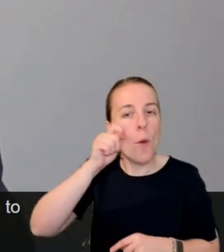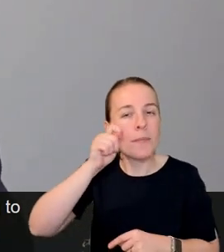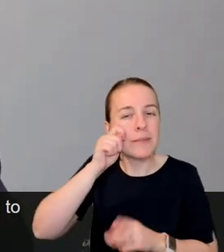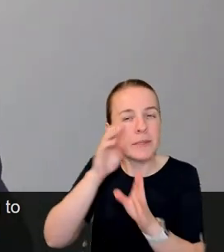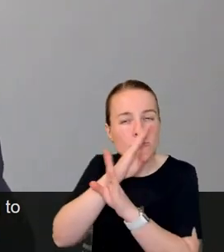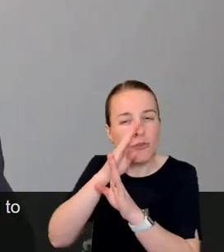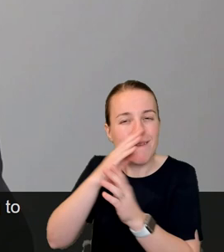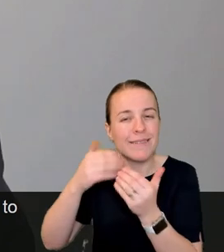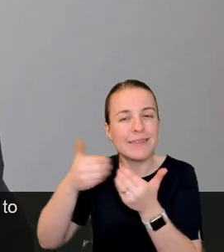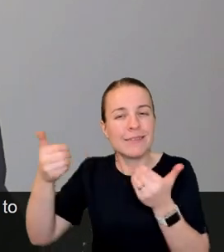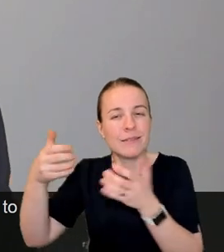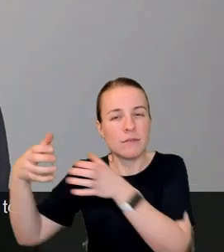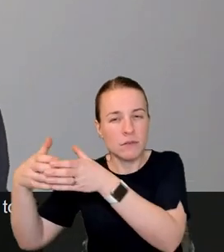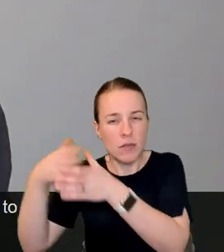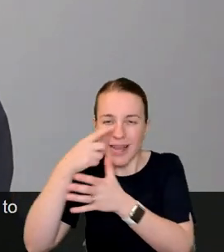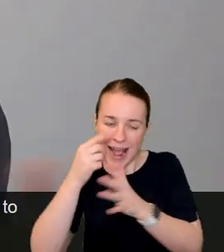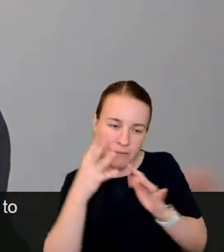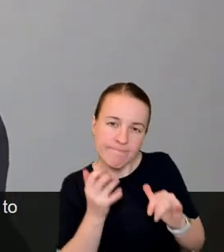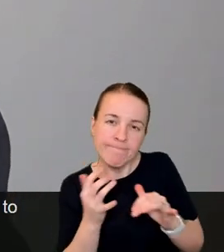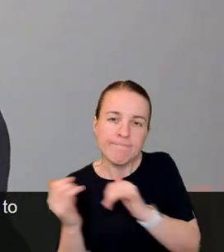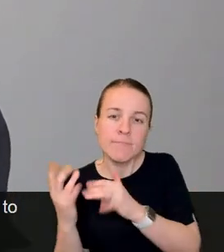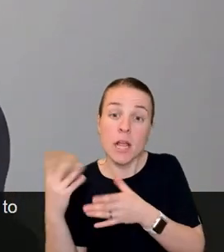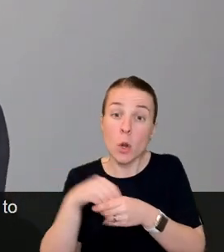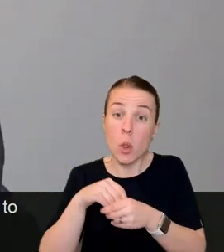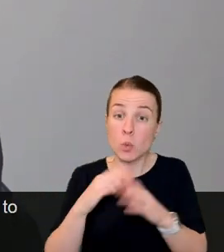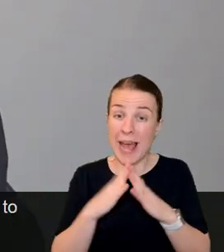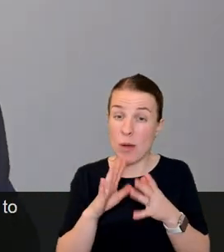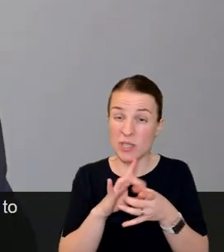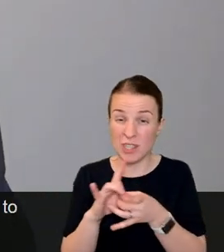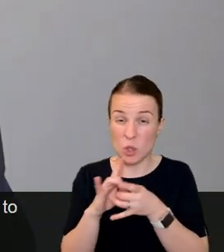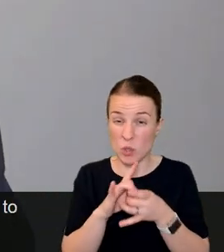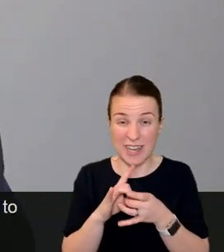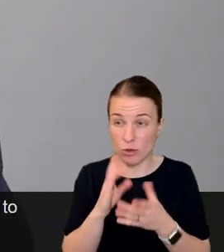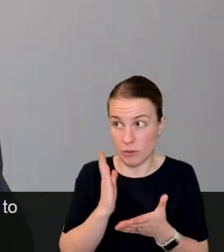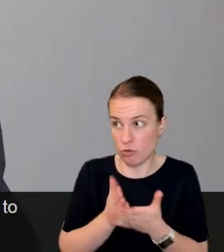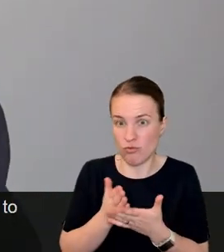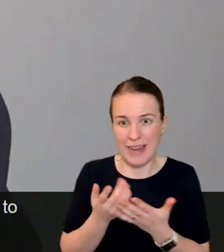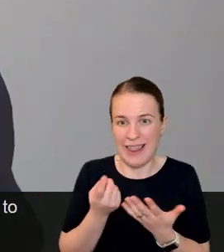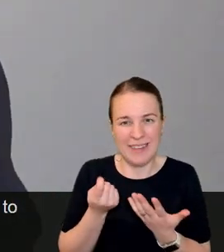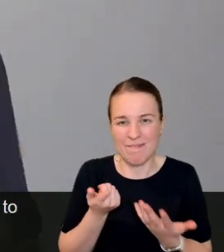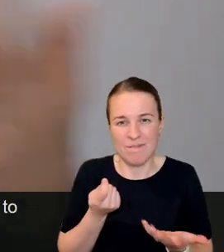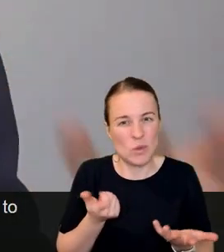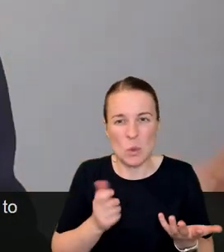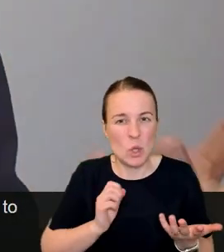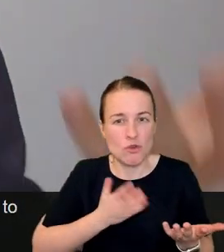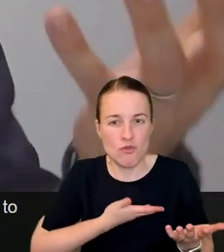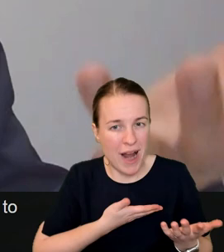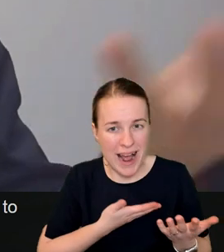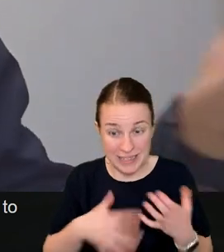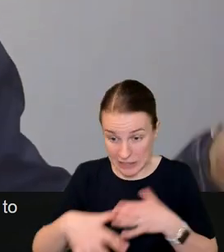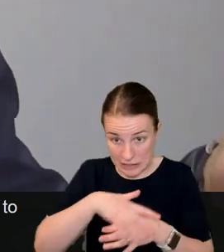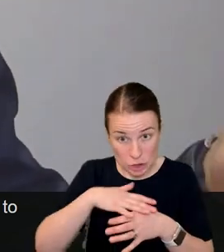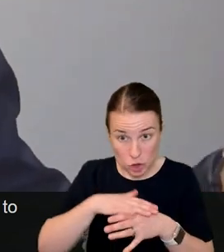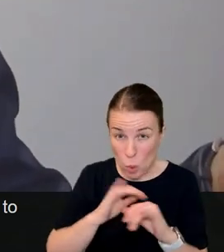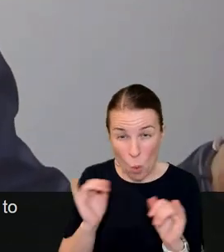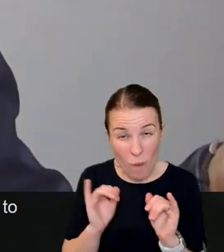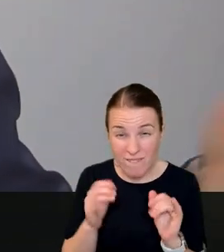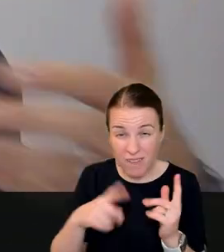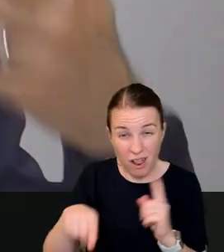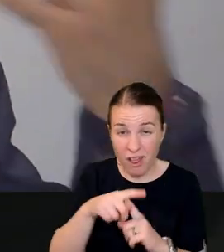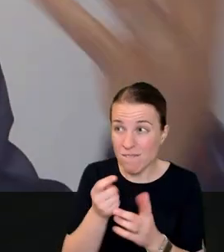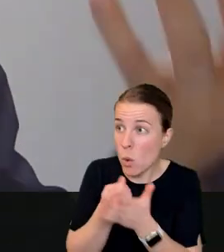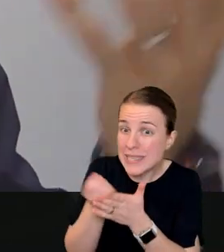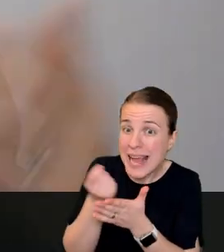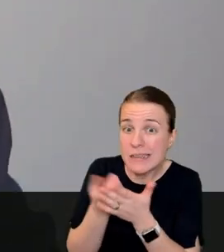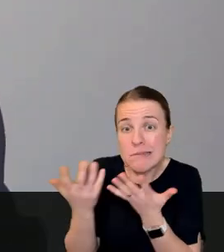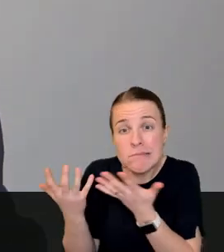that includes housing associations who've got very little rights when the conditions are awful. They're scared to go to the landlord, the council or the association because